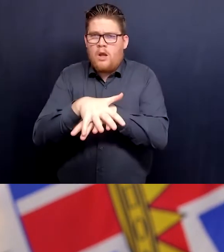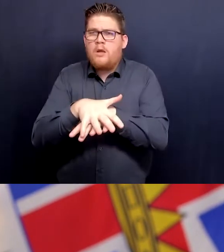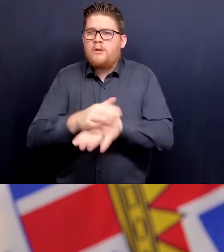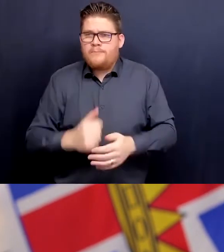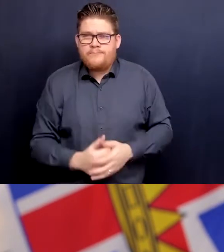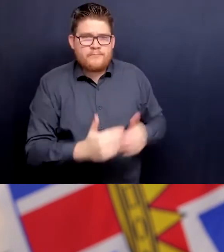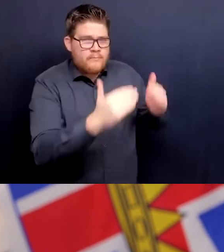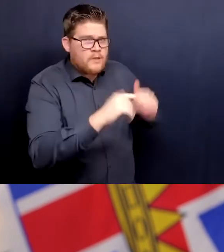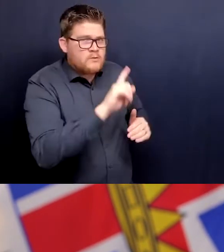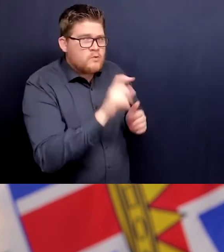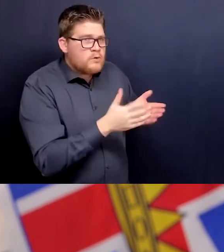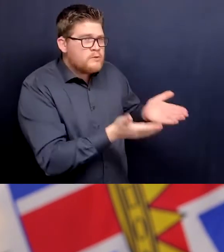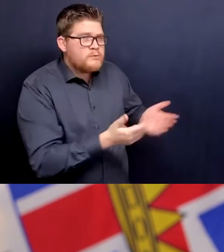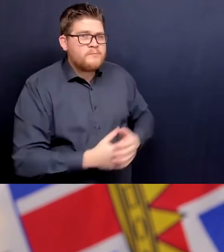Press.